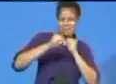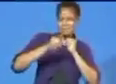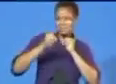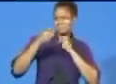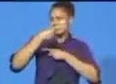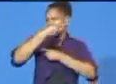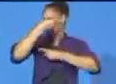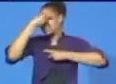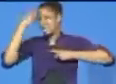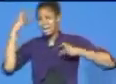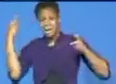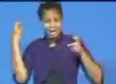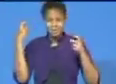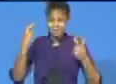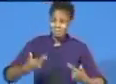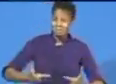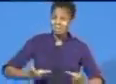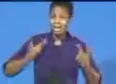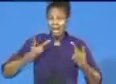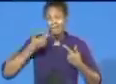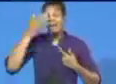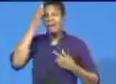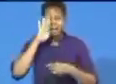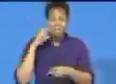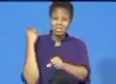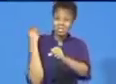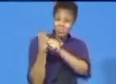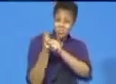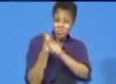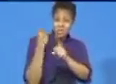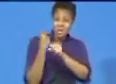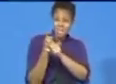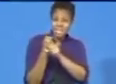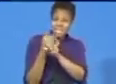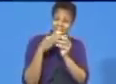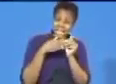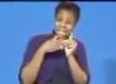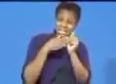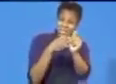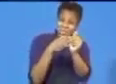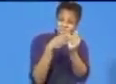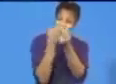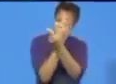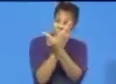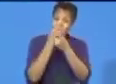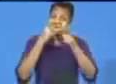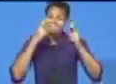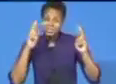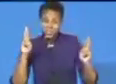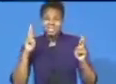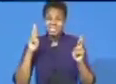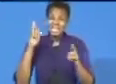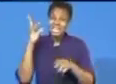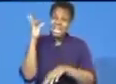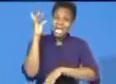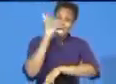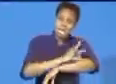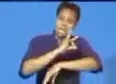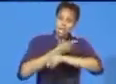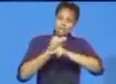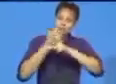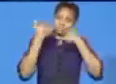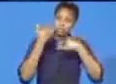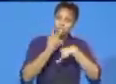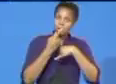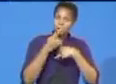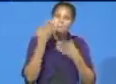messed up you are. God is moving you towards restoration. 8 days from today, you may have